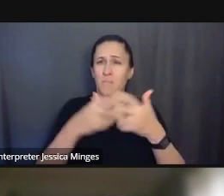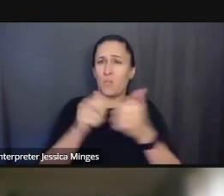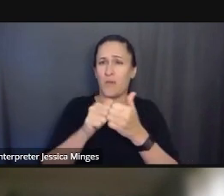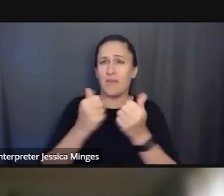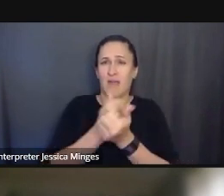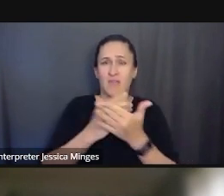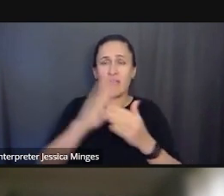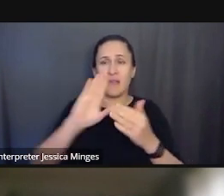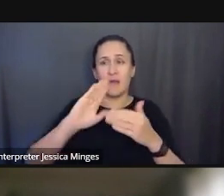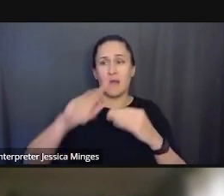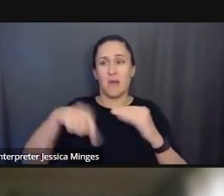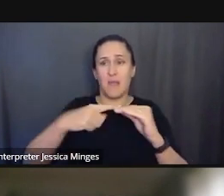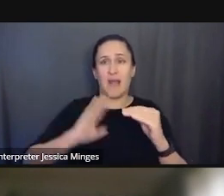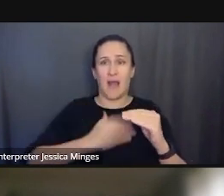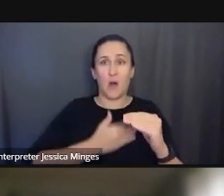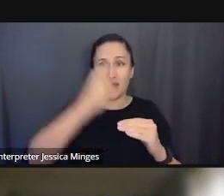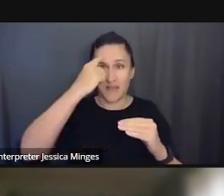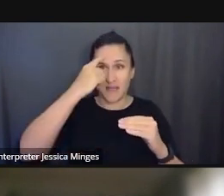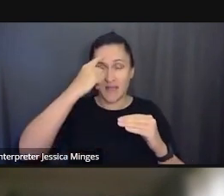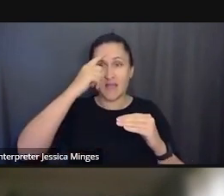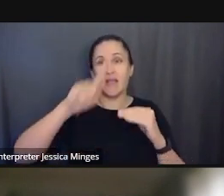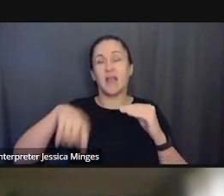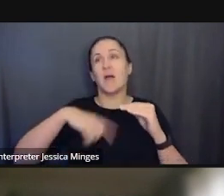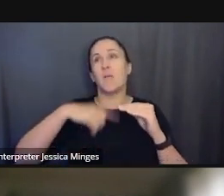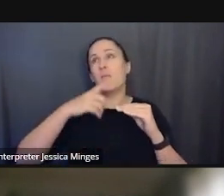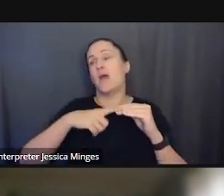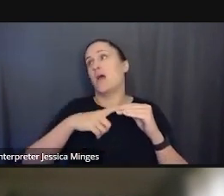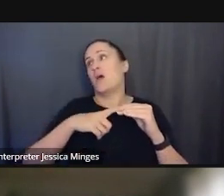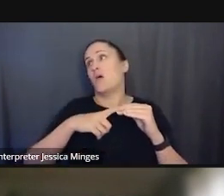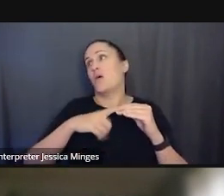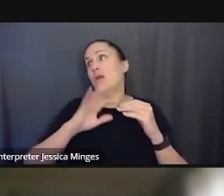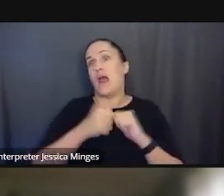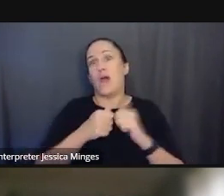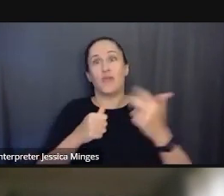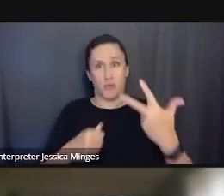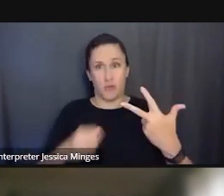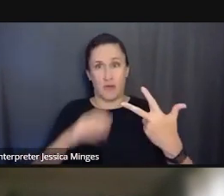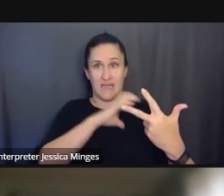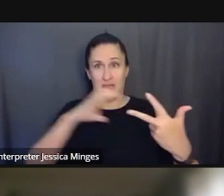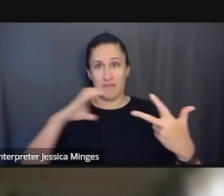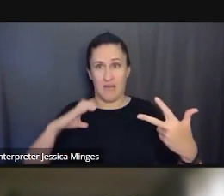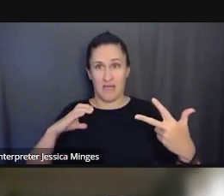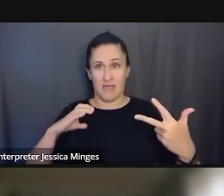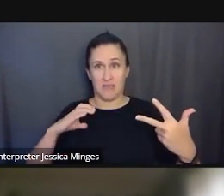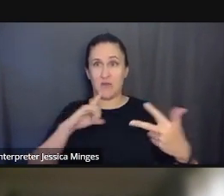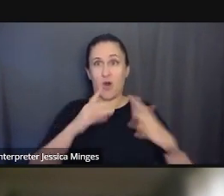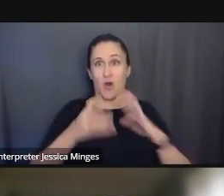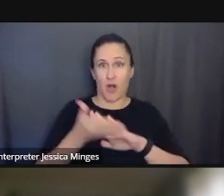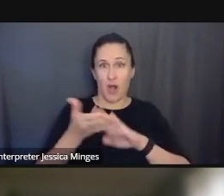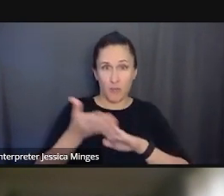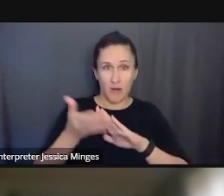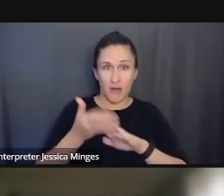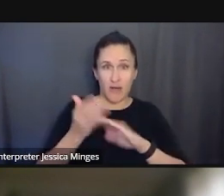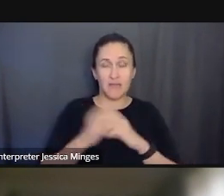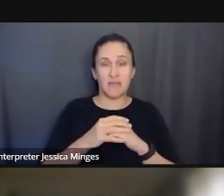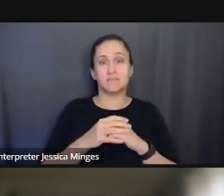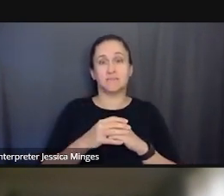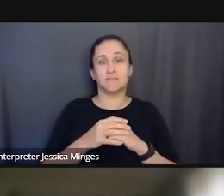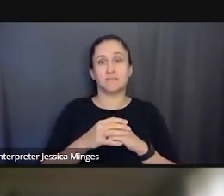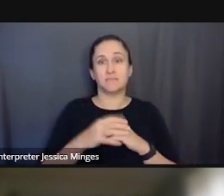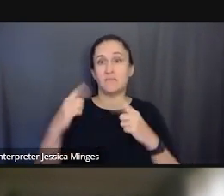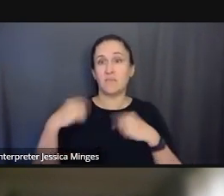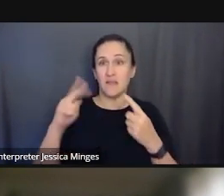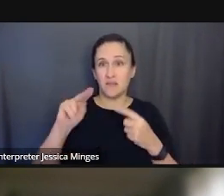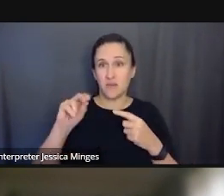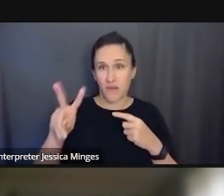thinking about the way that the three committees are operating since November